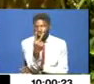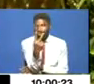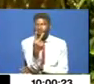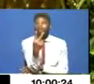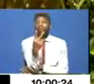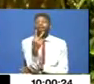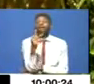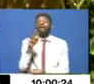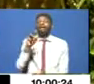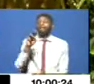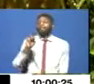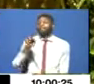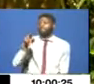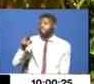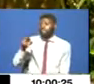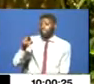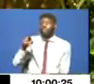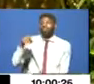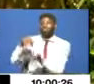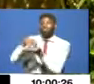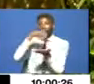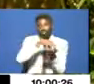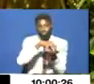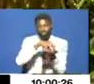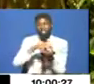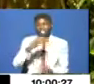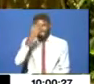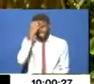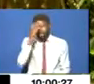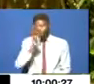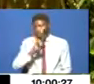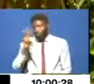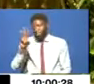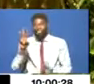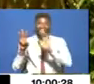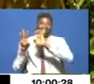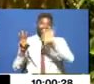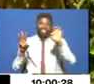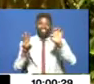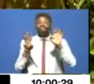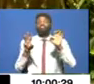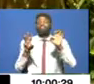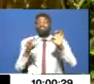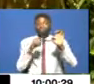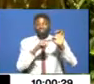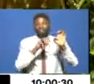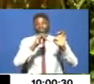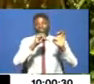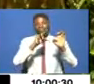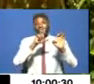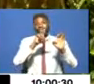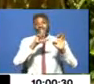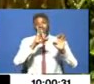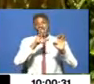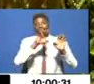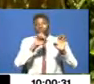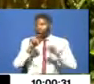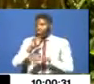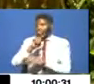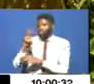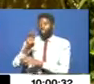parliamentary positions here, Kitale West and Kitale East. Kitale East was Muliro, Kitale West was Wamalwa